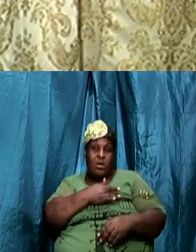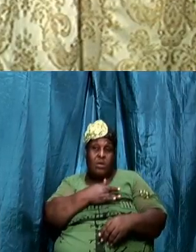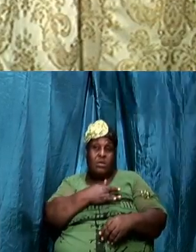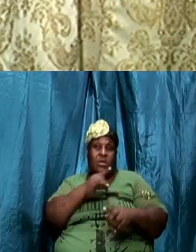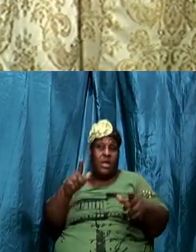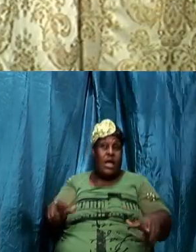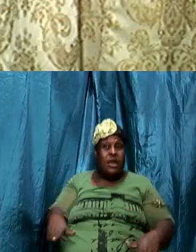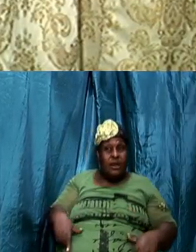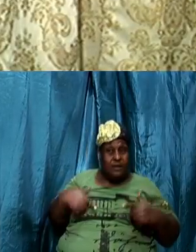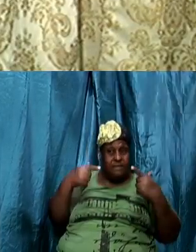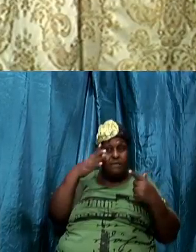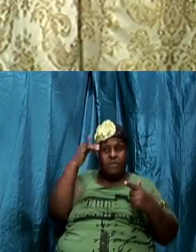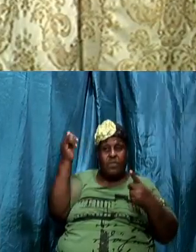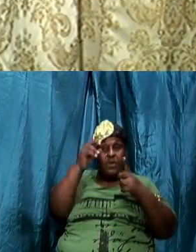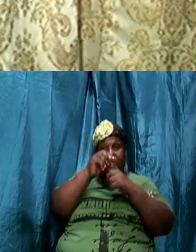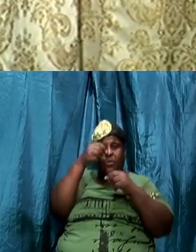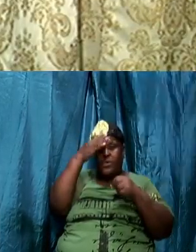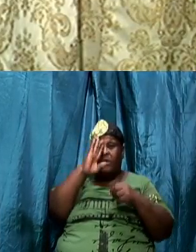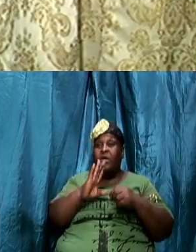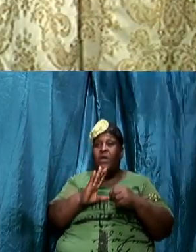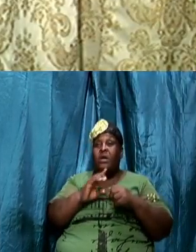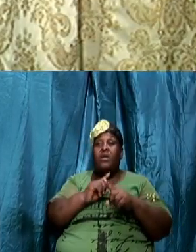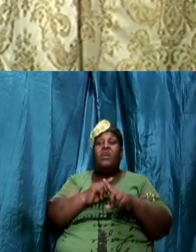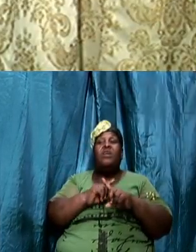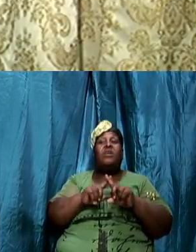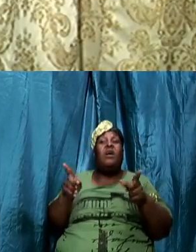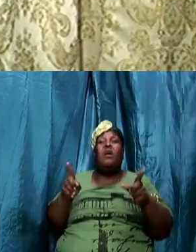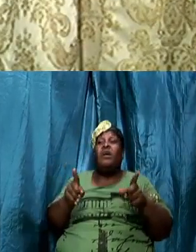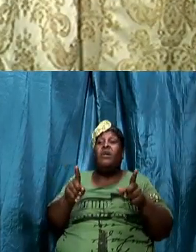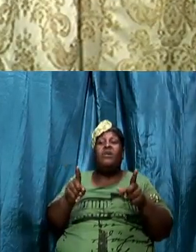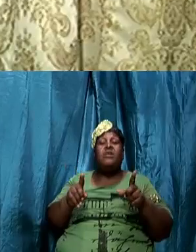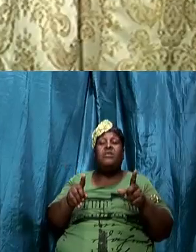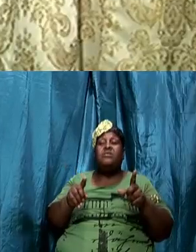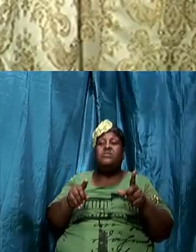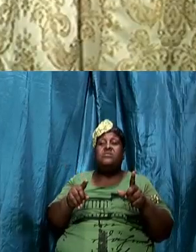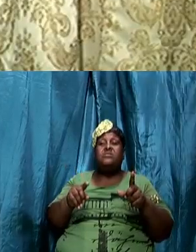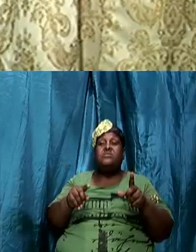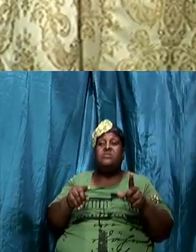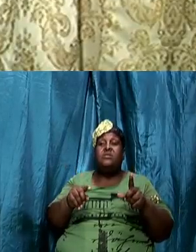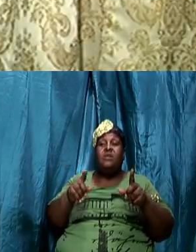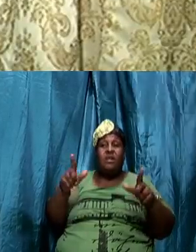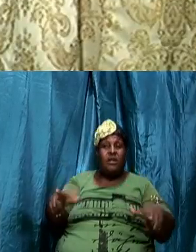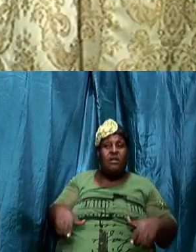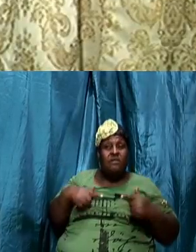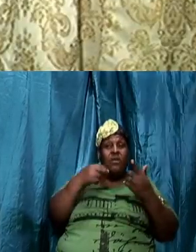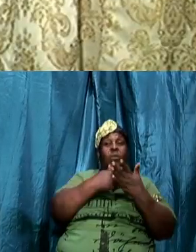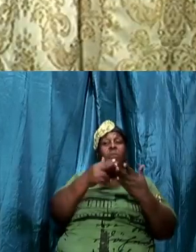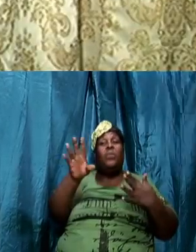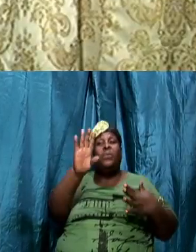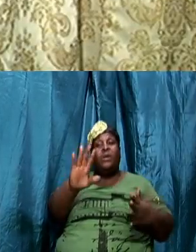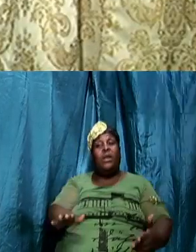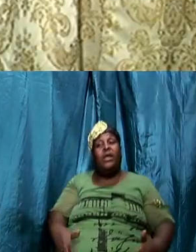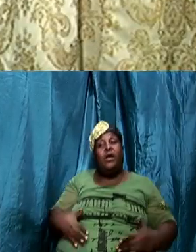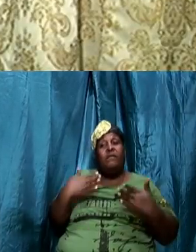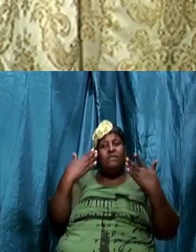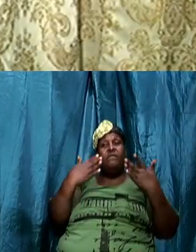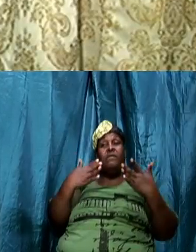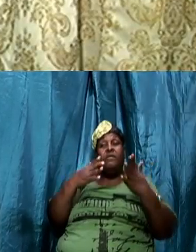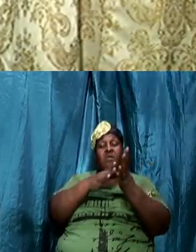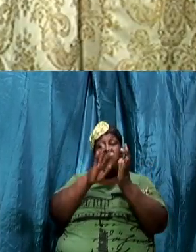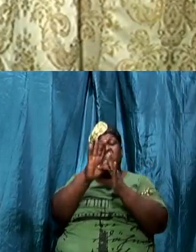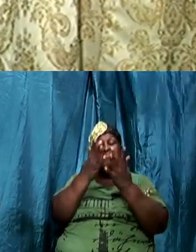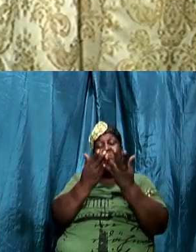cannot pursue a holy life. And the Bible is clear that